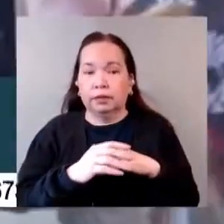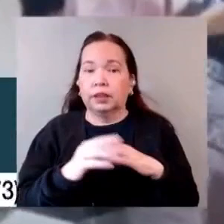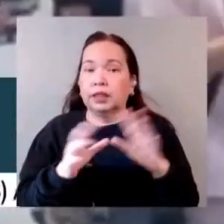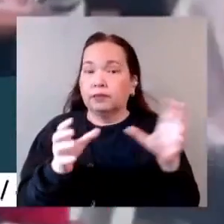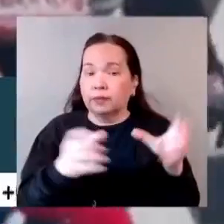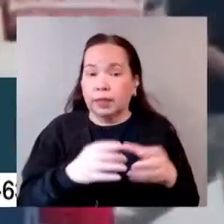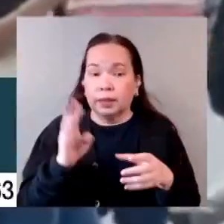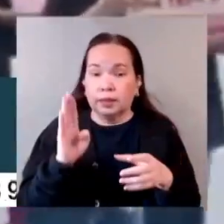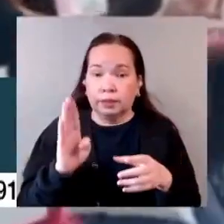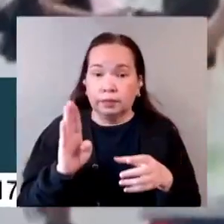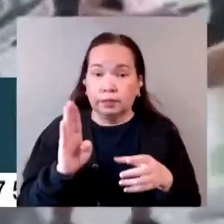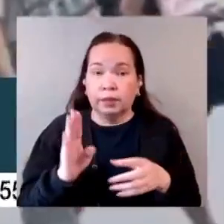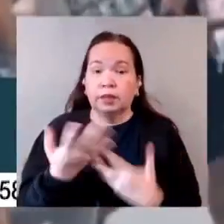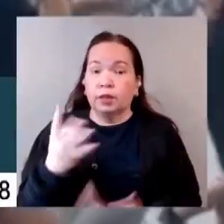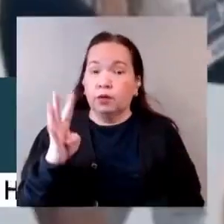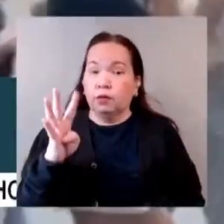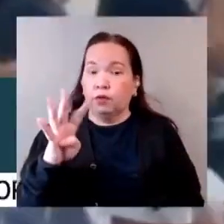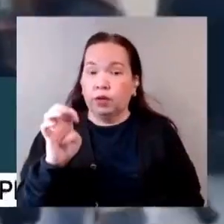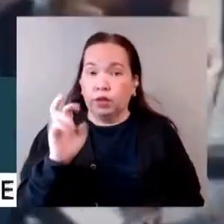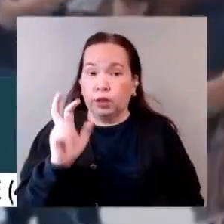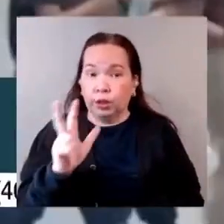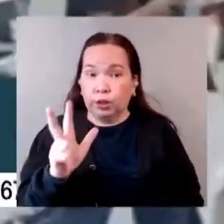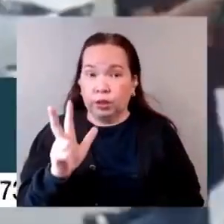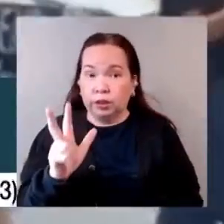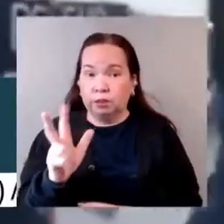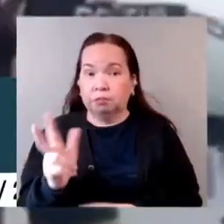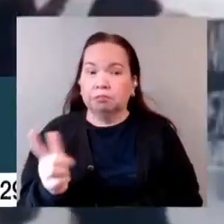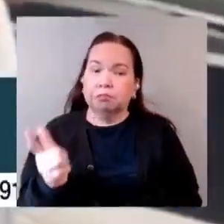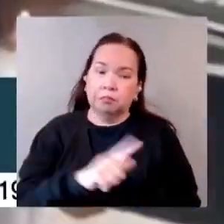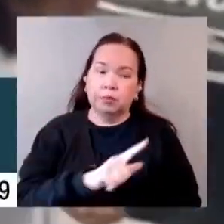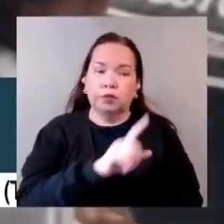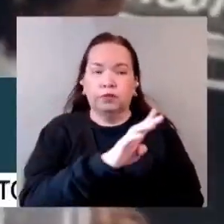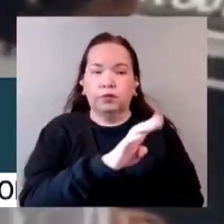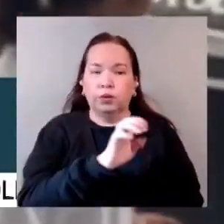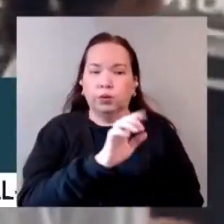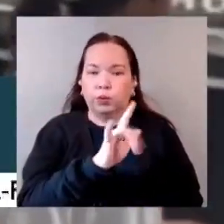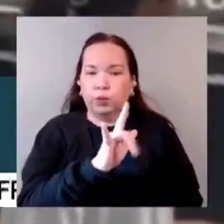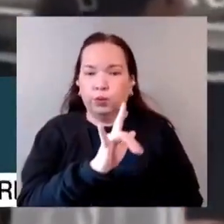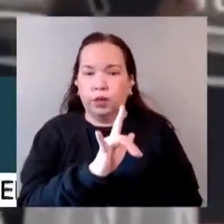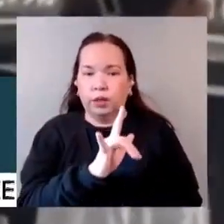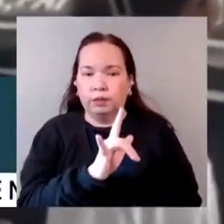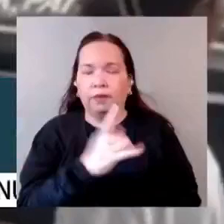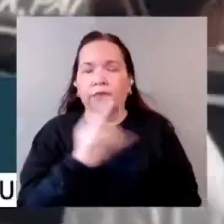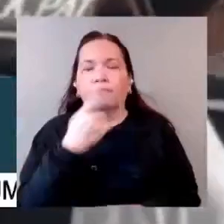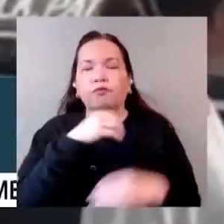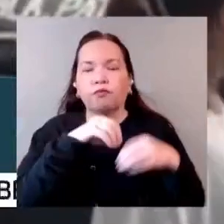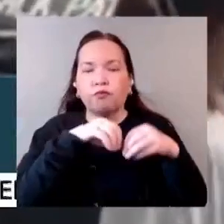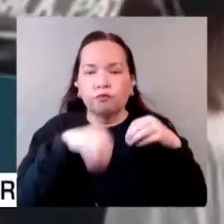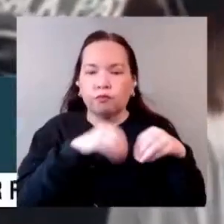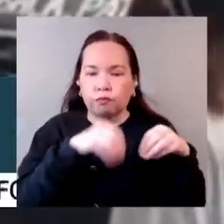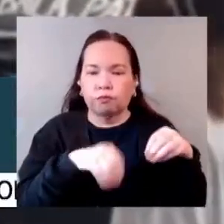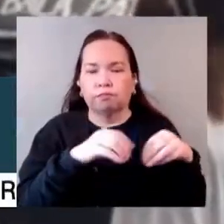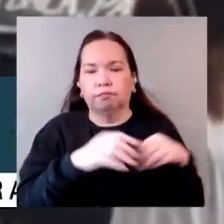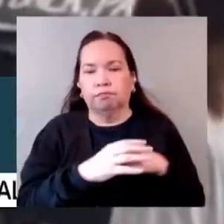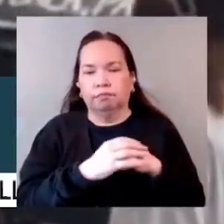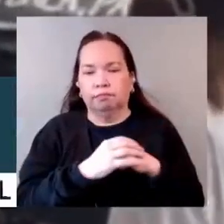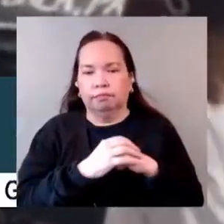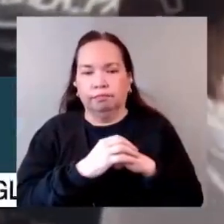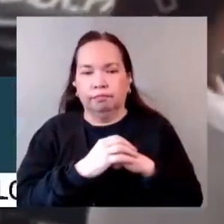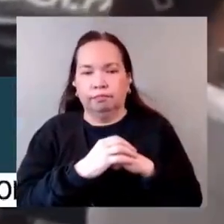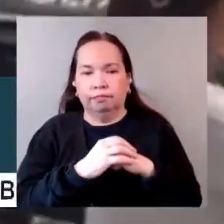will be 430 and 425. For Class C areas, it's 420 for agricultural establishments